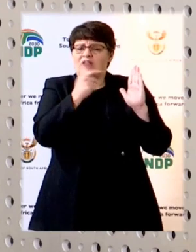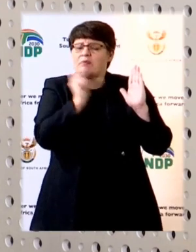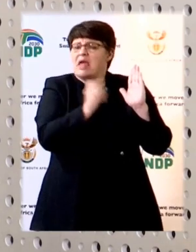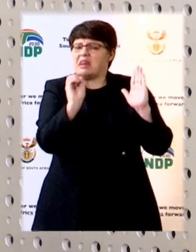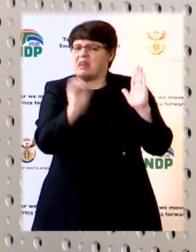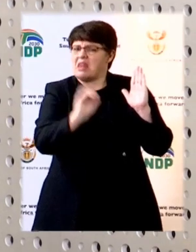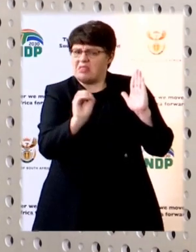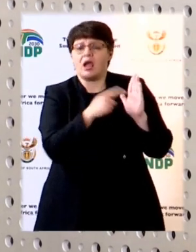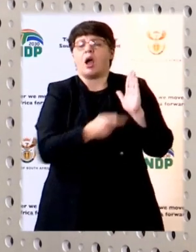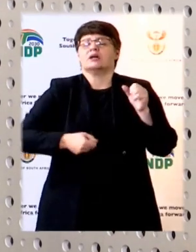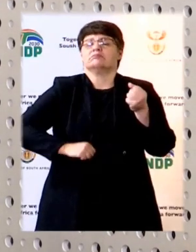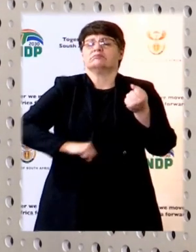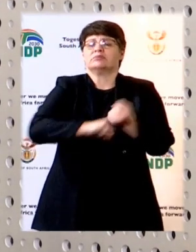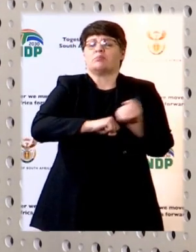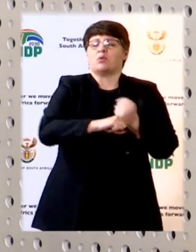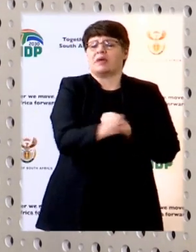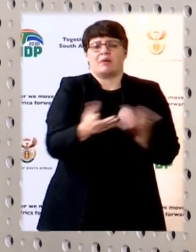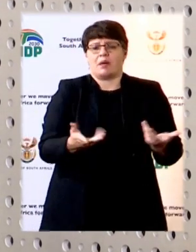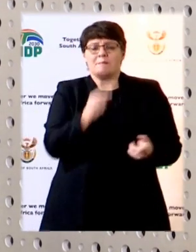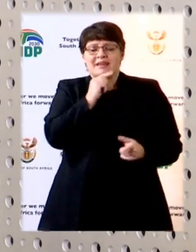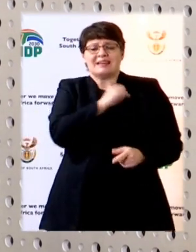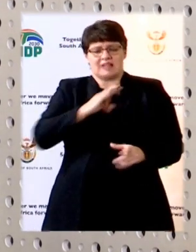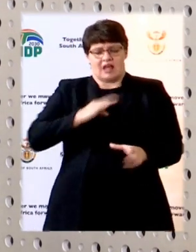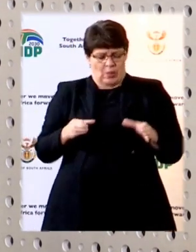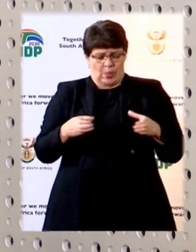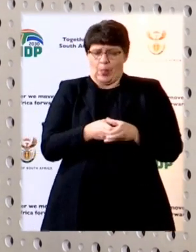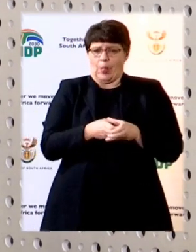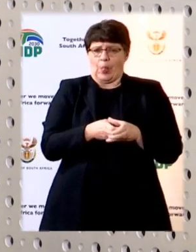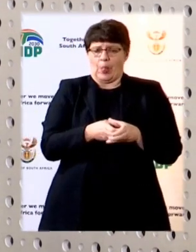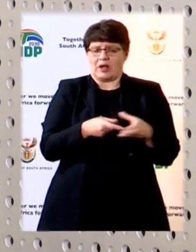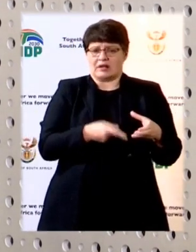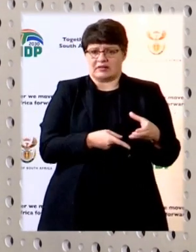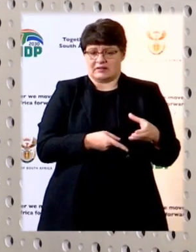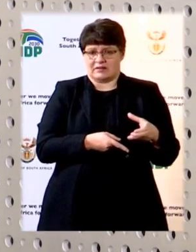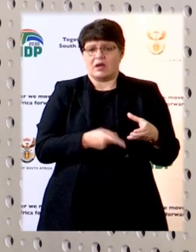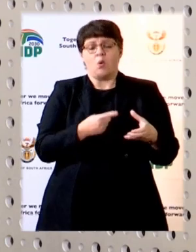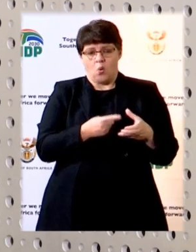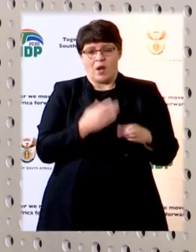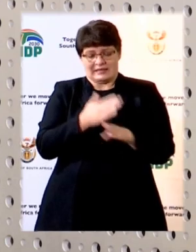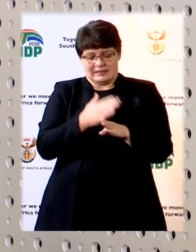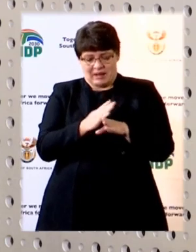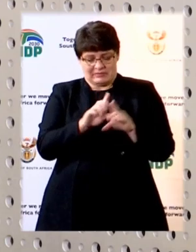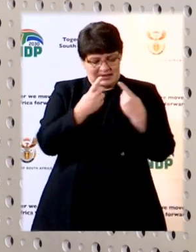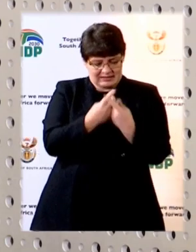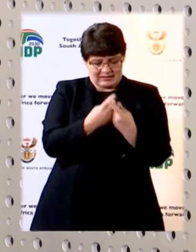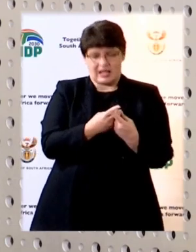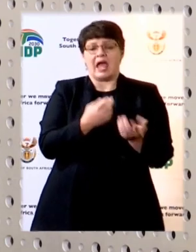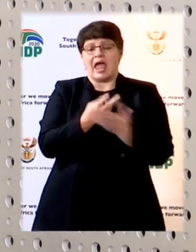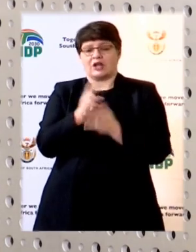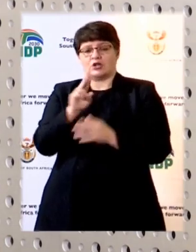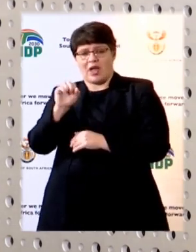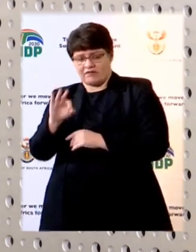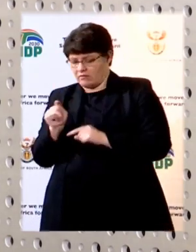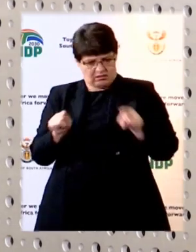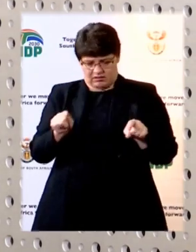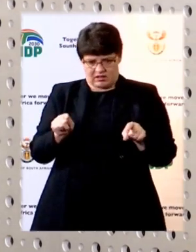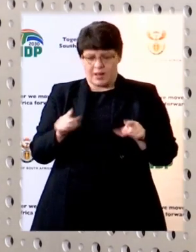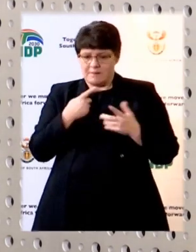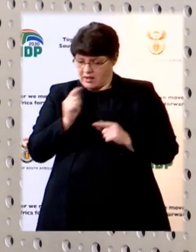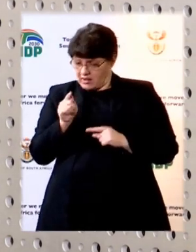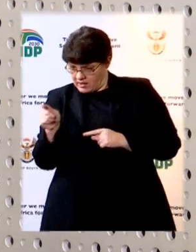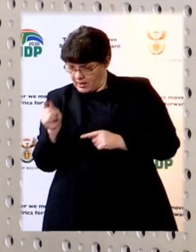for those who employees that are less than 10. But in that space, we are engaging with the Department of Labor and URF so that we can then have a common